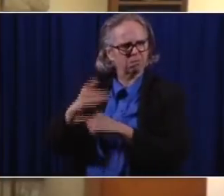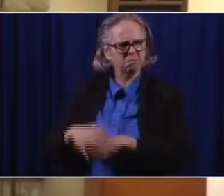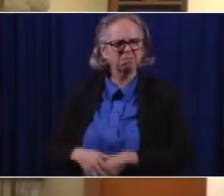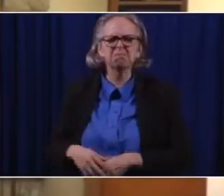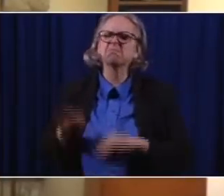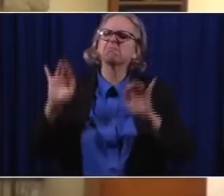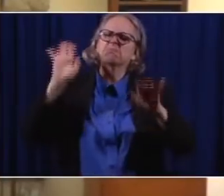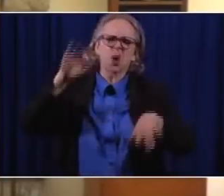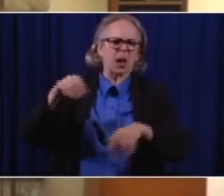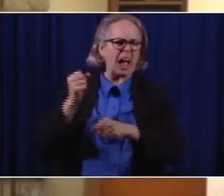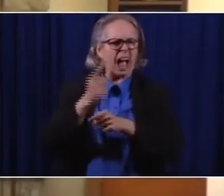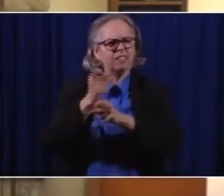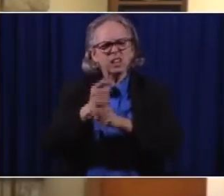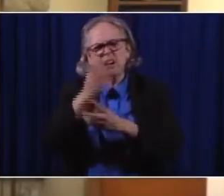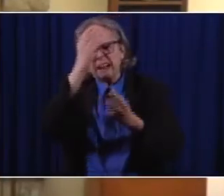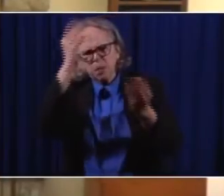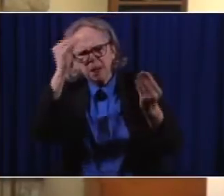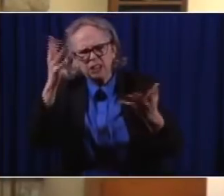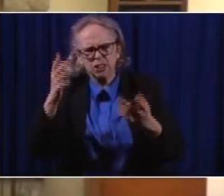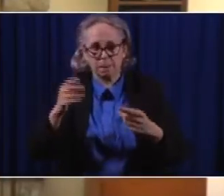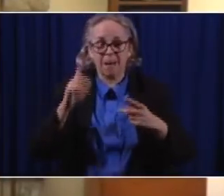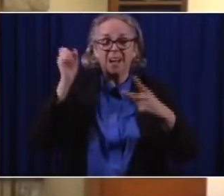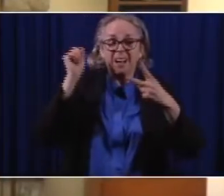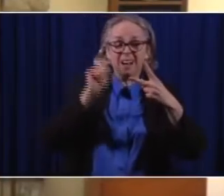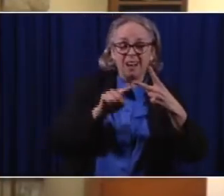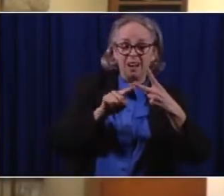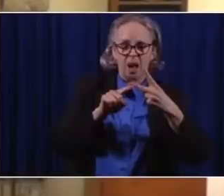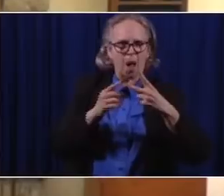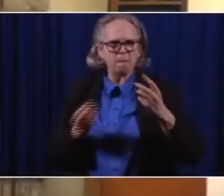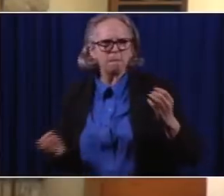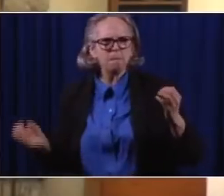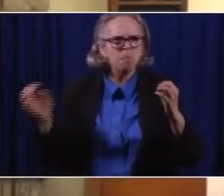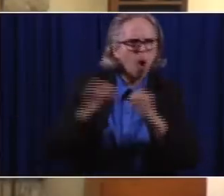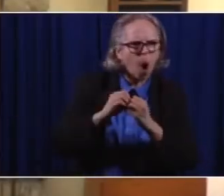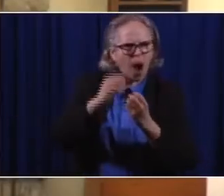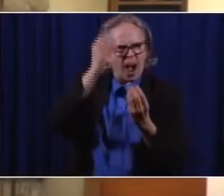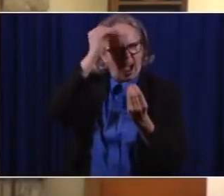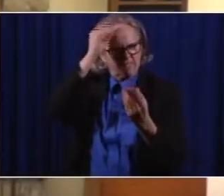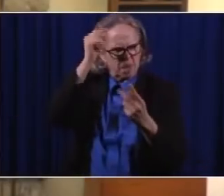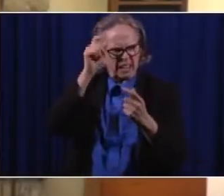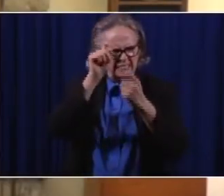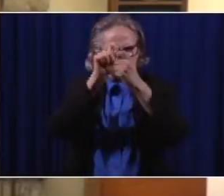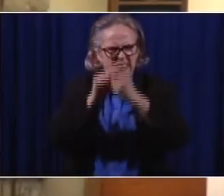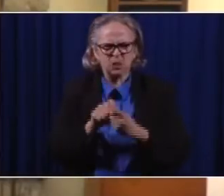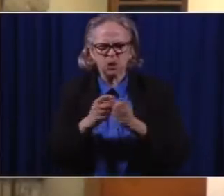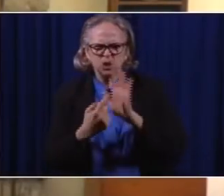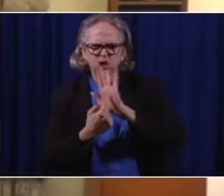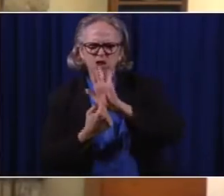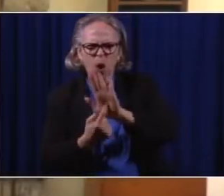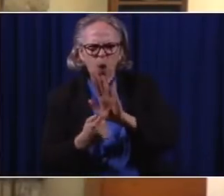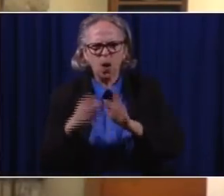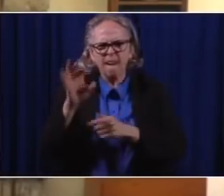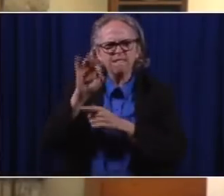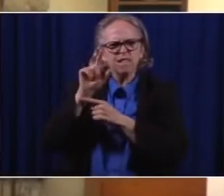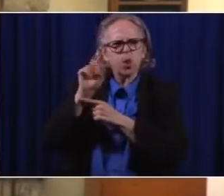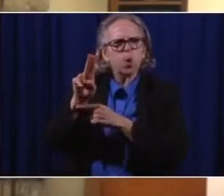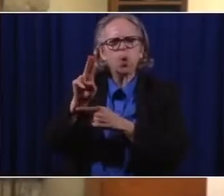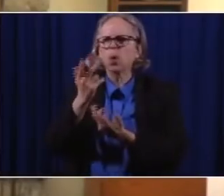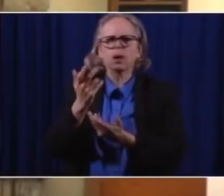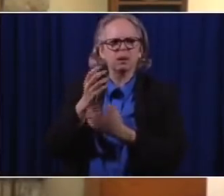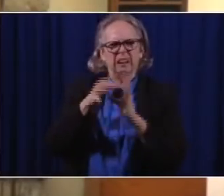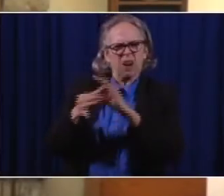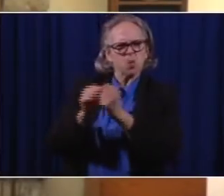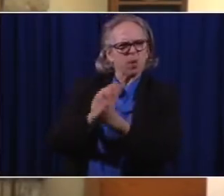it. This dashboard shows flu trends over time with charts that indicate whether flu hospitalizations or cases